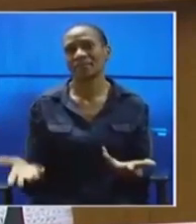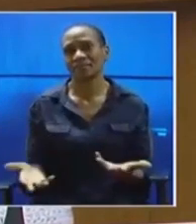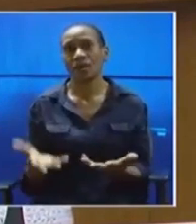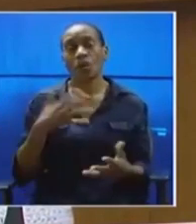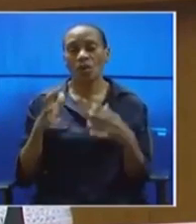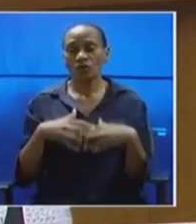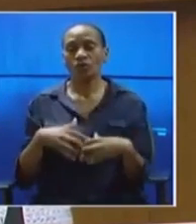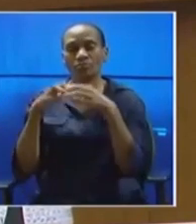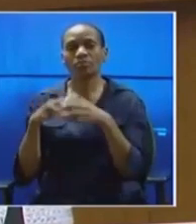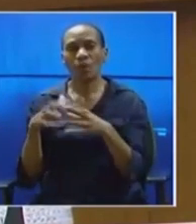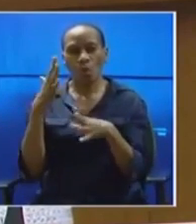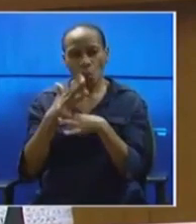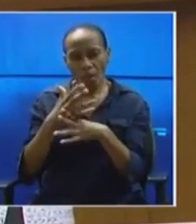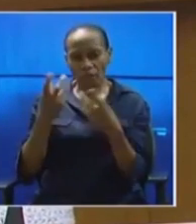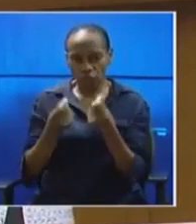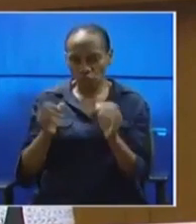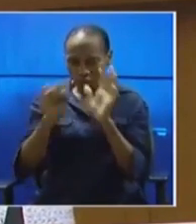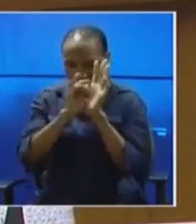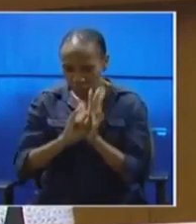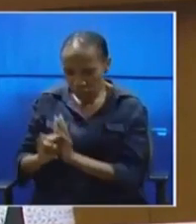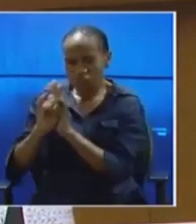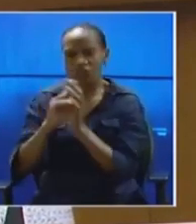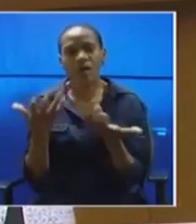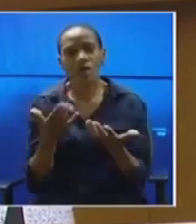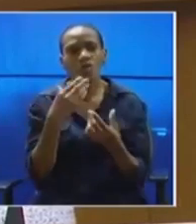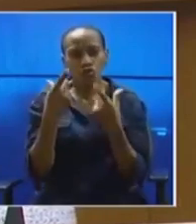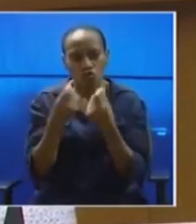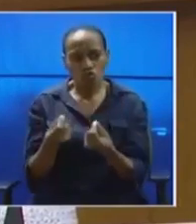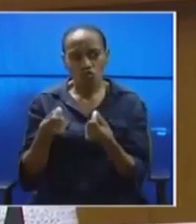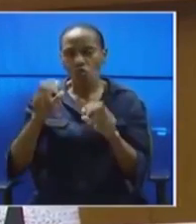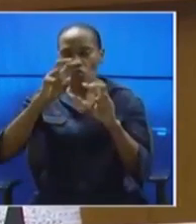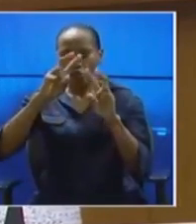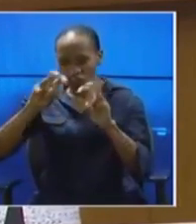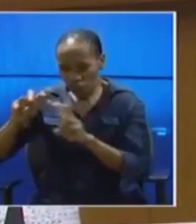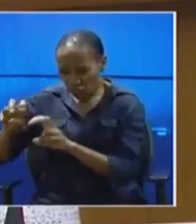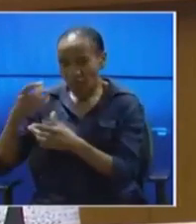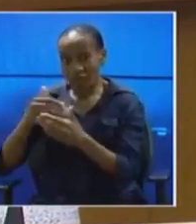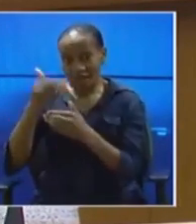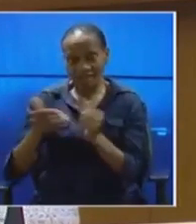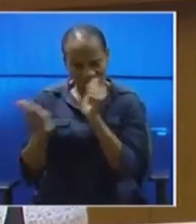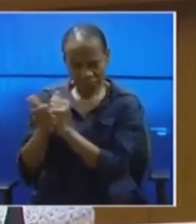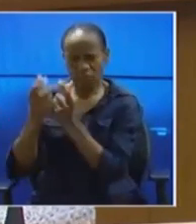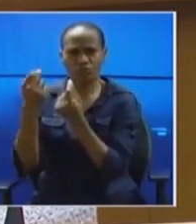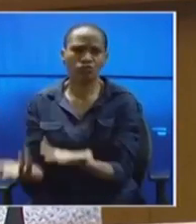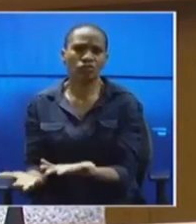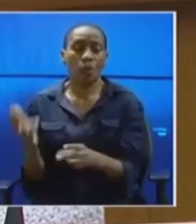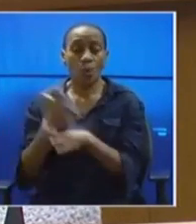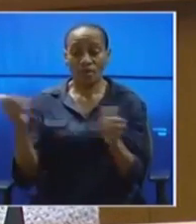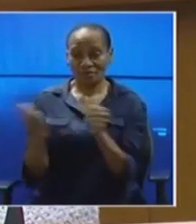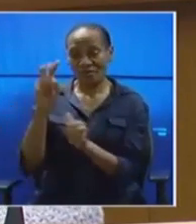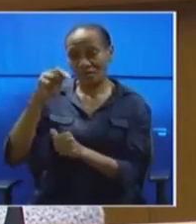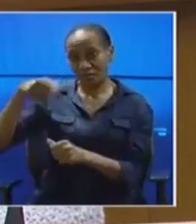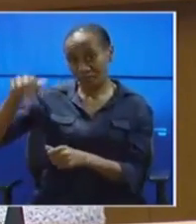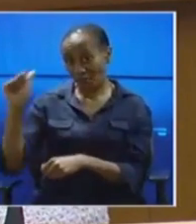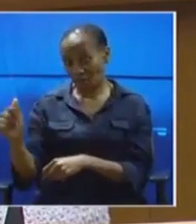unit dedicated to identifying, fighting, and prosecuting authority. Now, Mr. President, I noted in